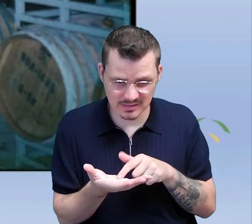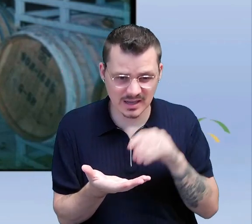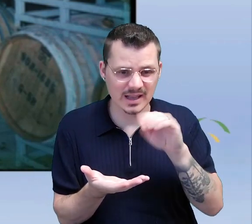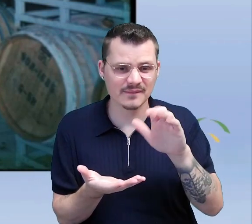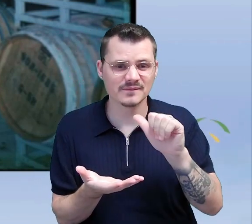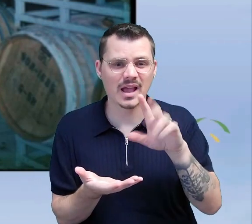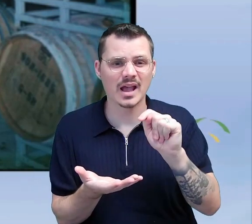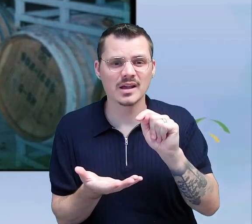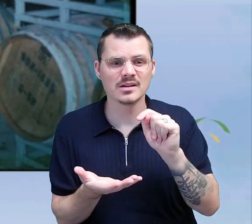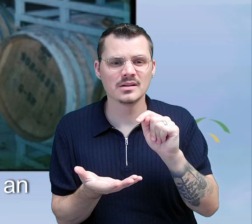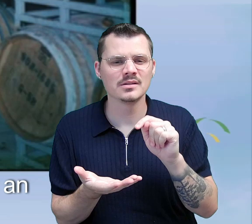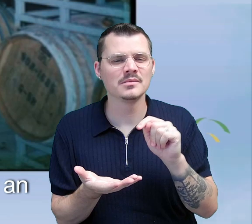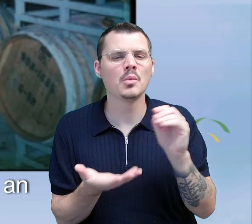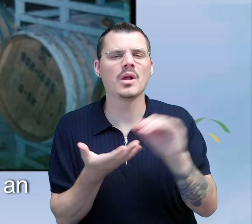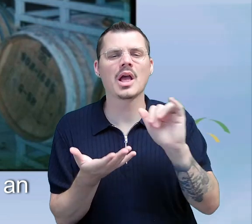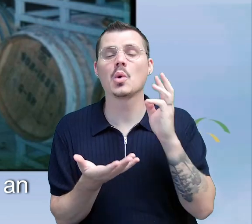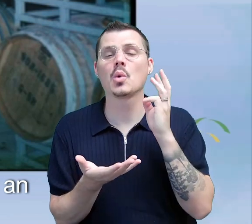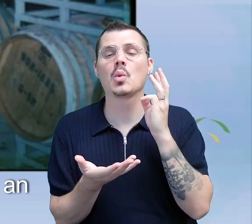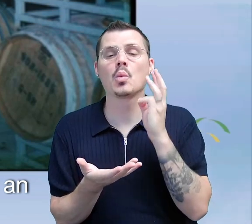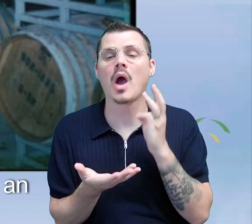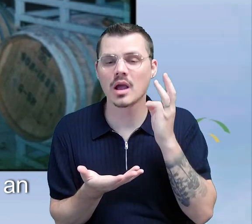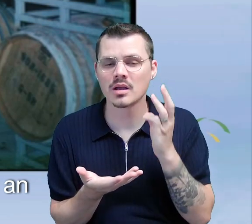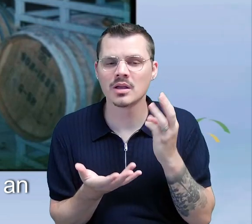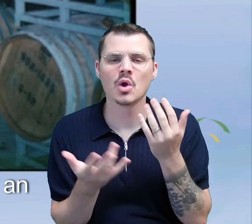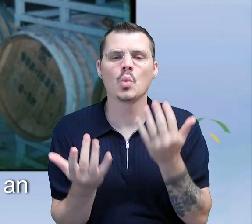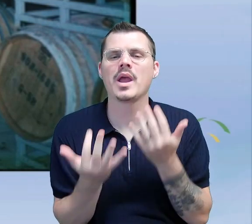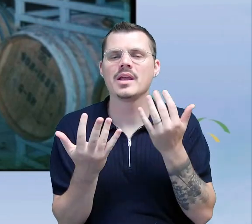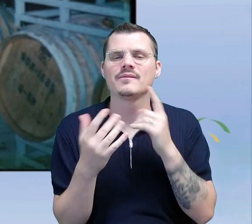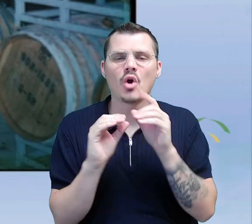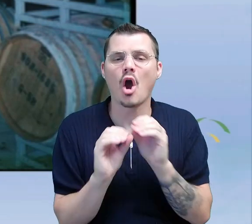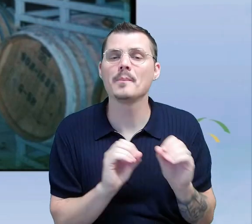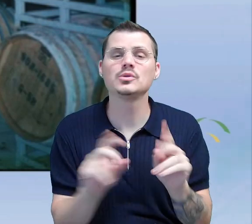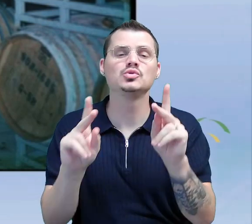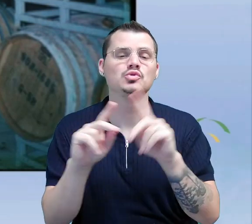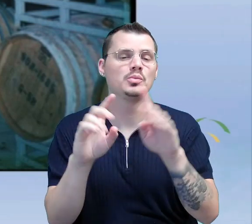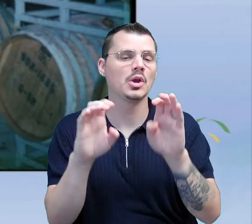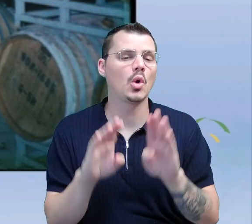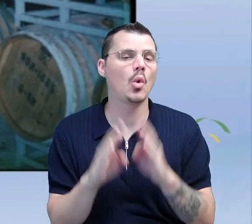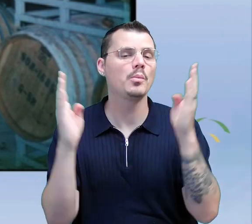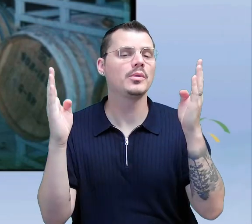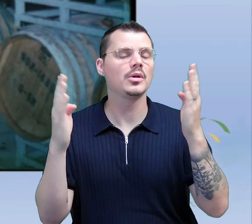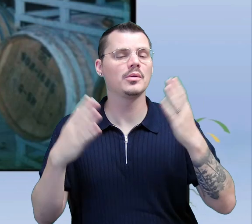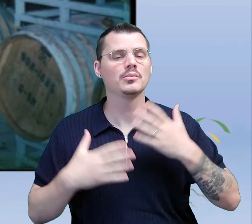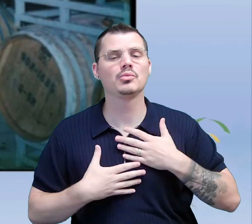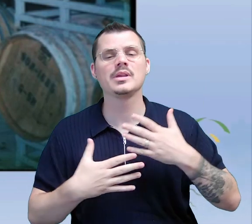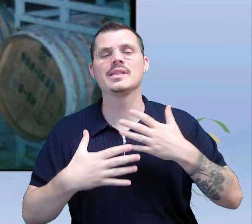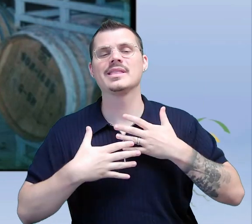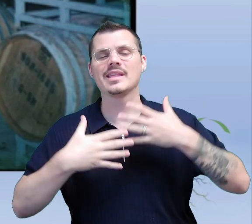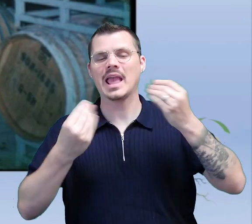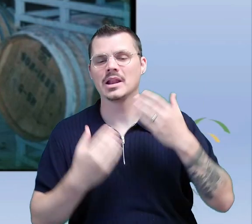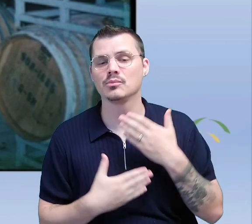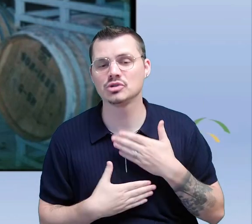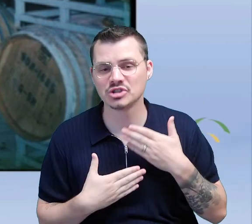in fact, a collection of fine wines waiting for an opportunity to be opened, to breathe, and to